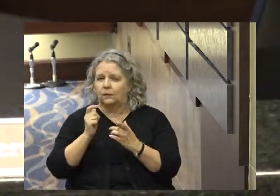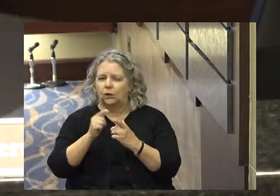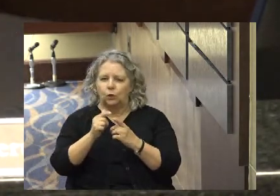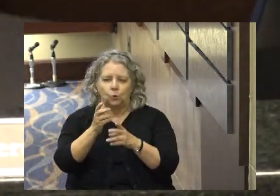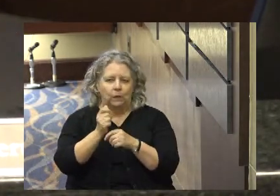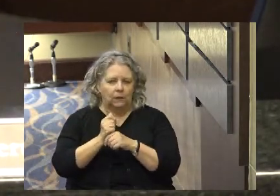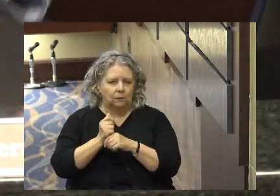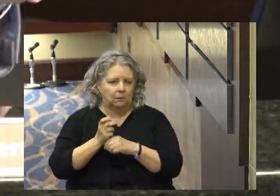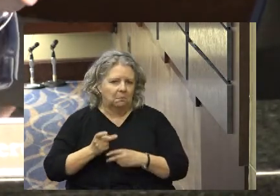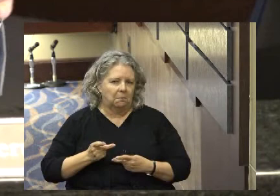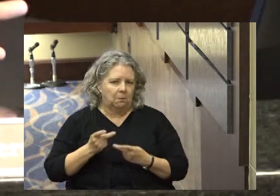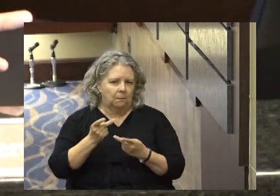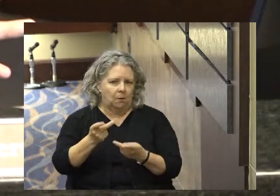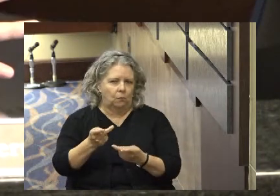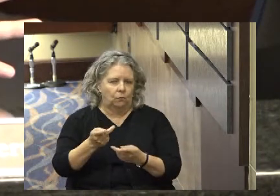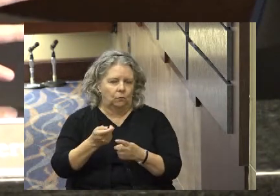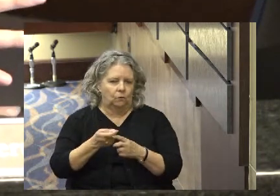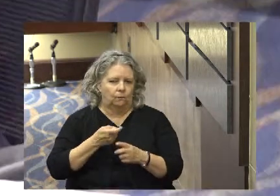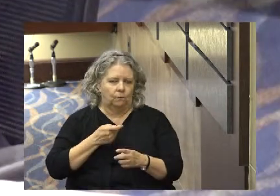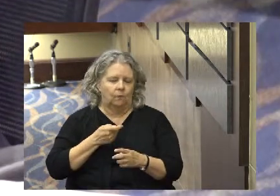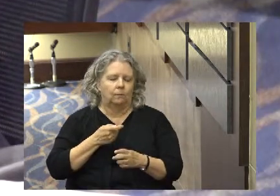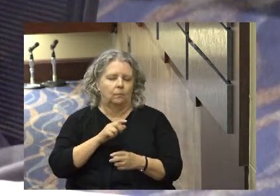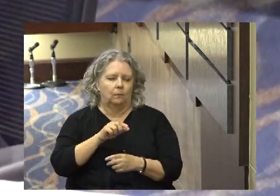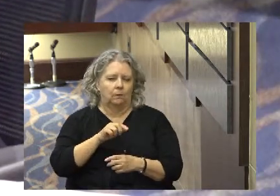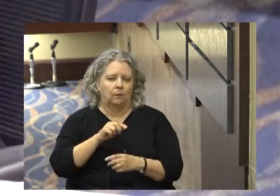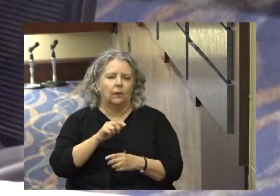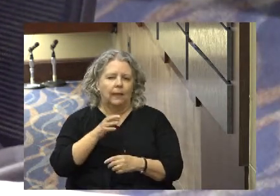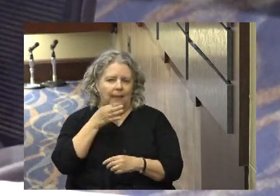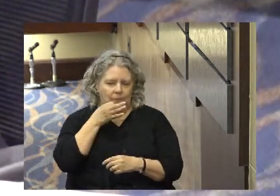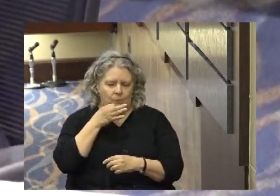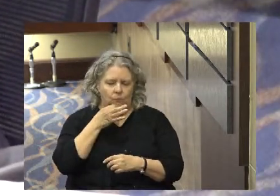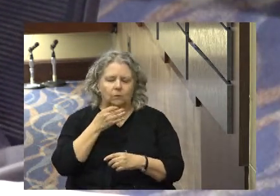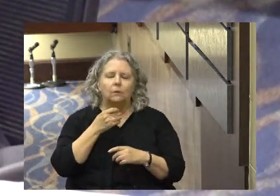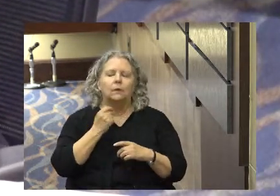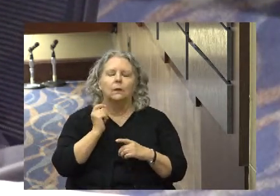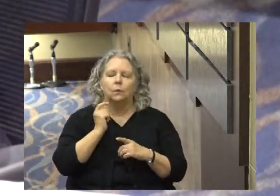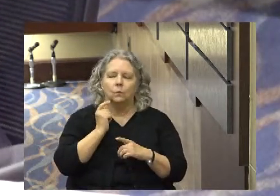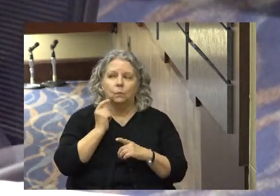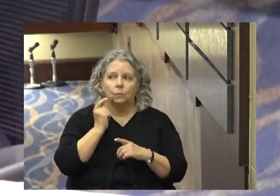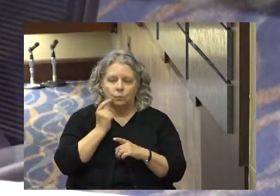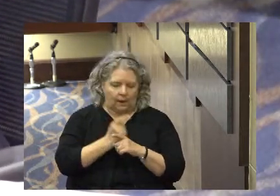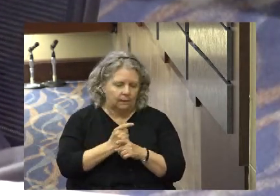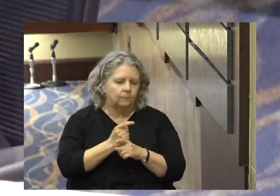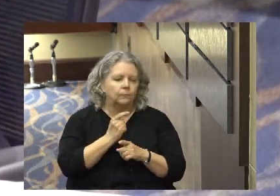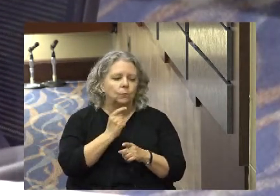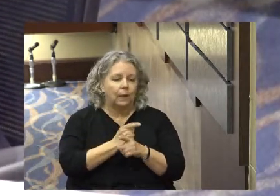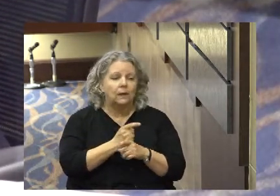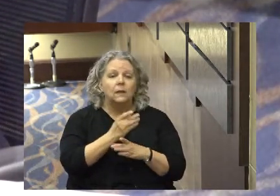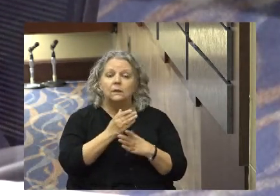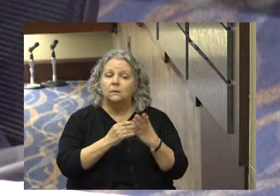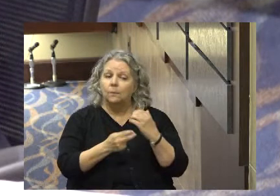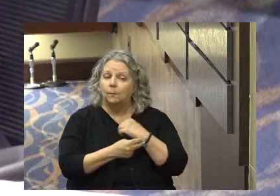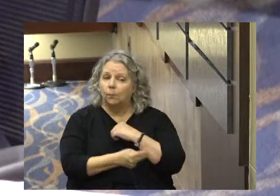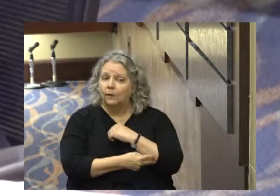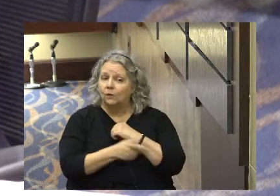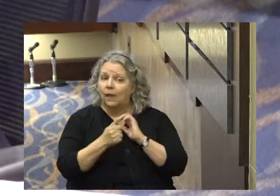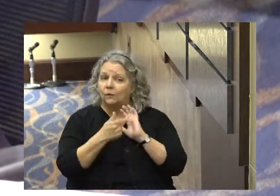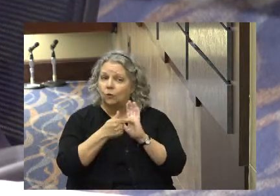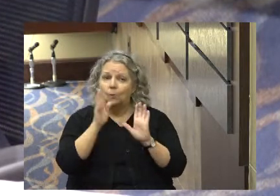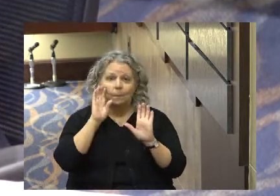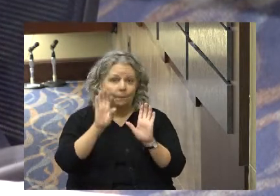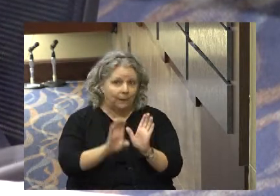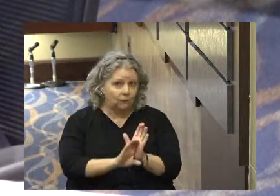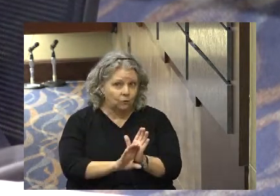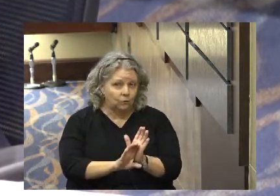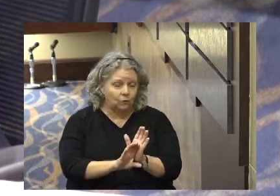who then will present those options to us. Yeah. Is that fair to say? Correct. Okay. And some of those bridges that I showed you the pictures of, they actually